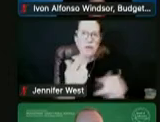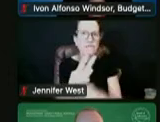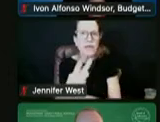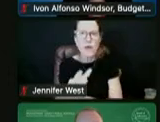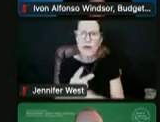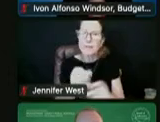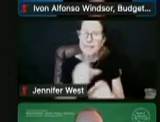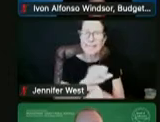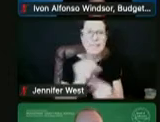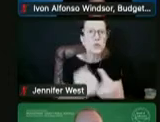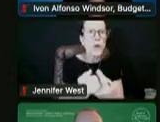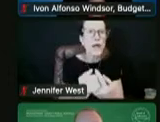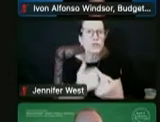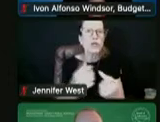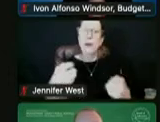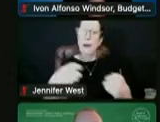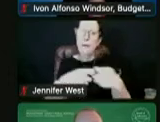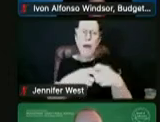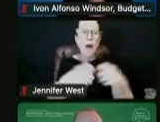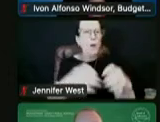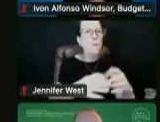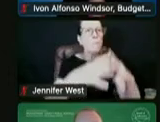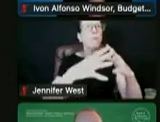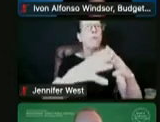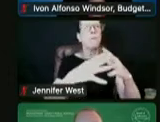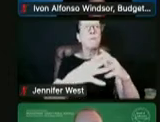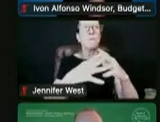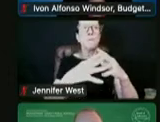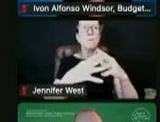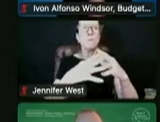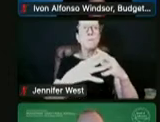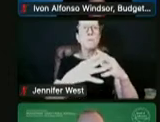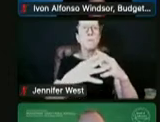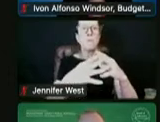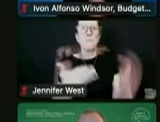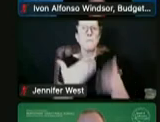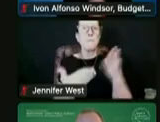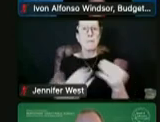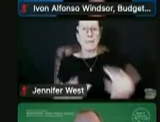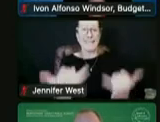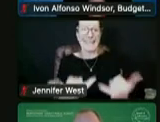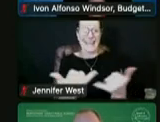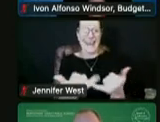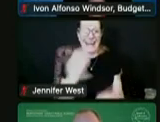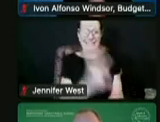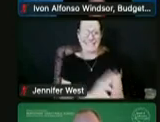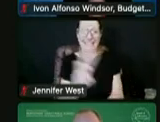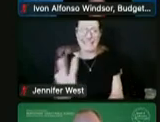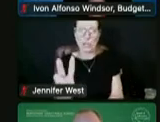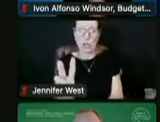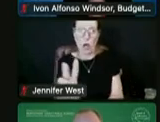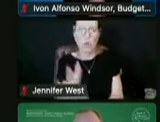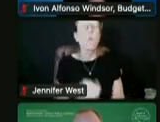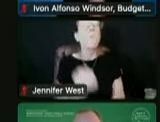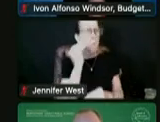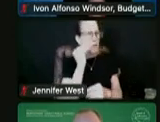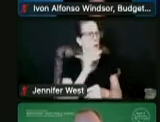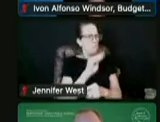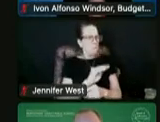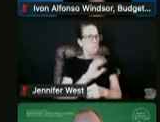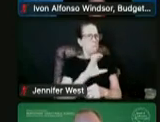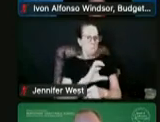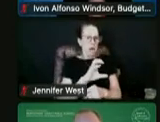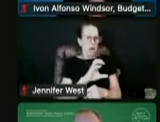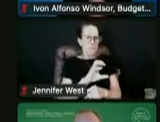that restoration of power may not happen until 6 p.m. today. And so we knew that Montgomery College had announced its closure at this time.